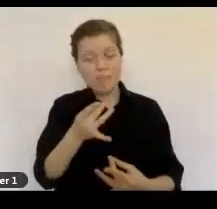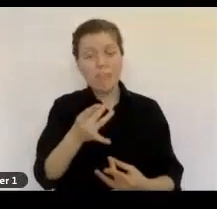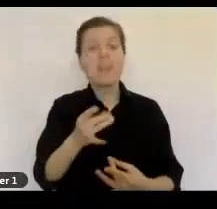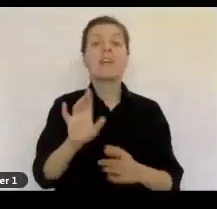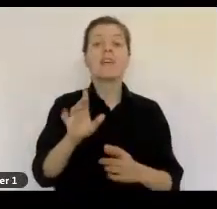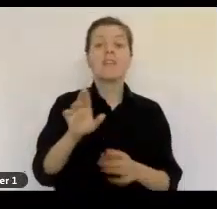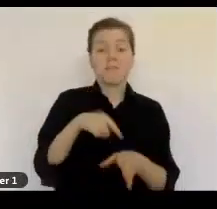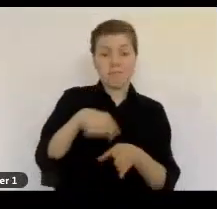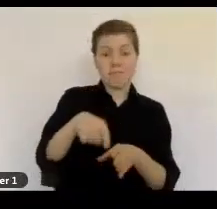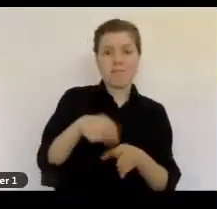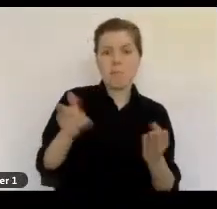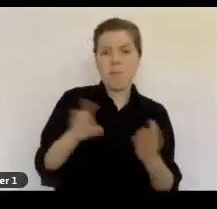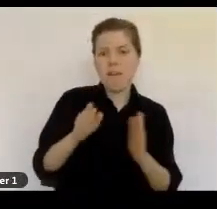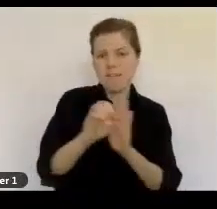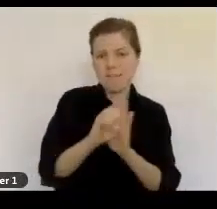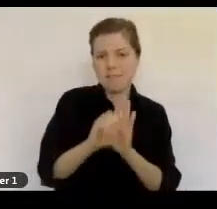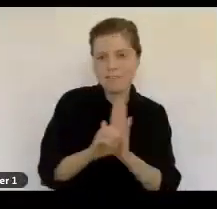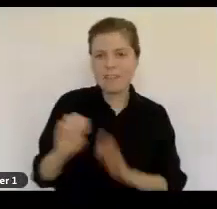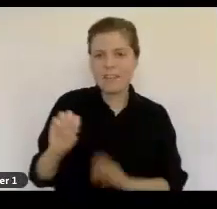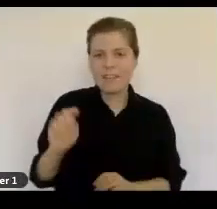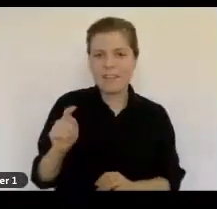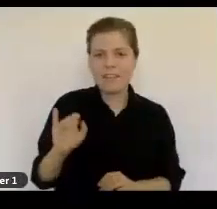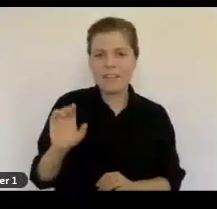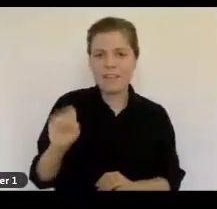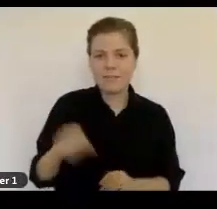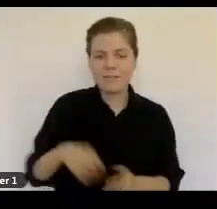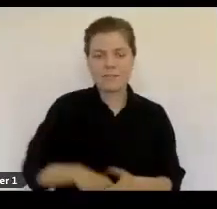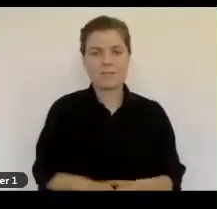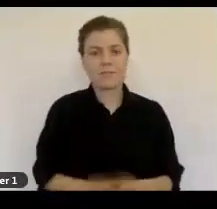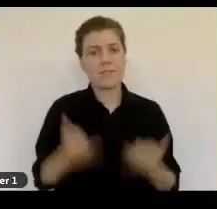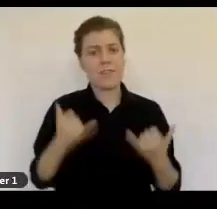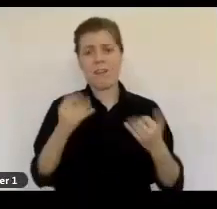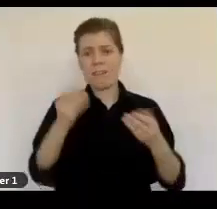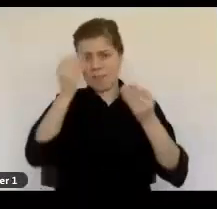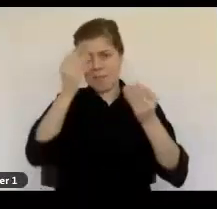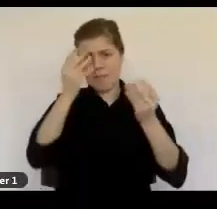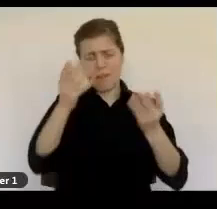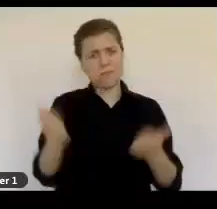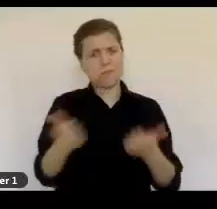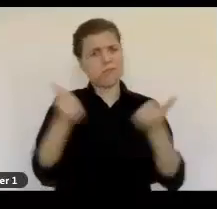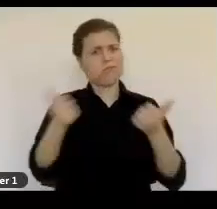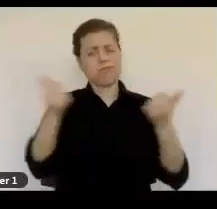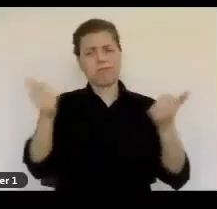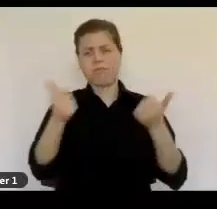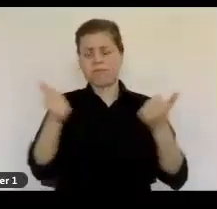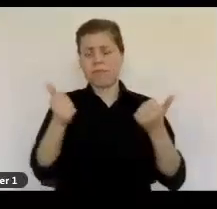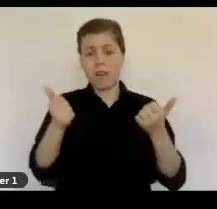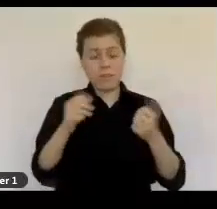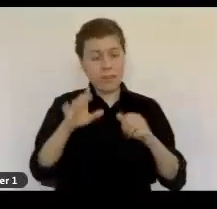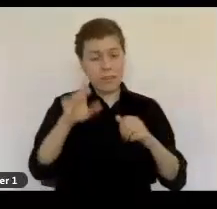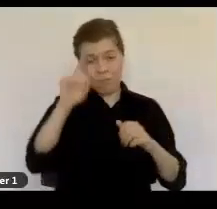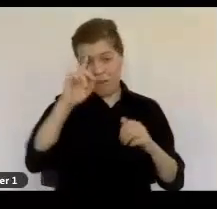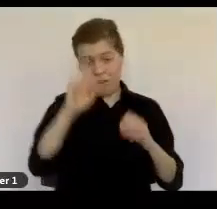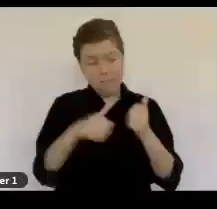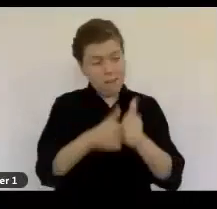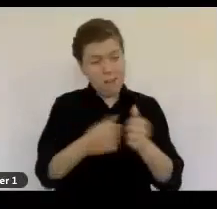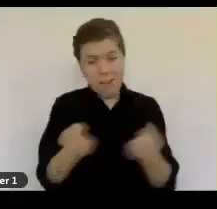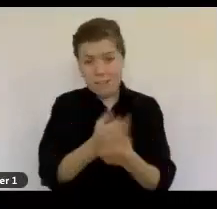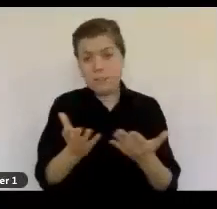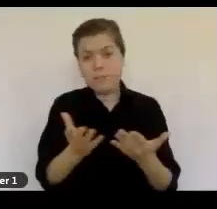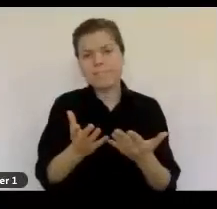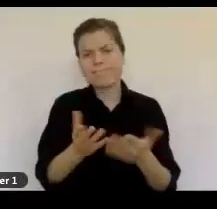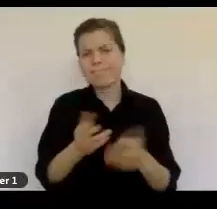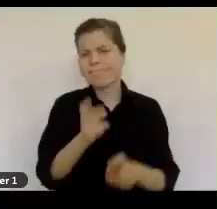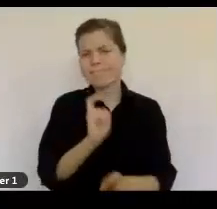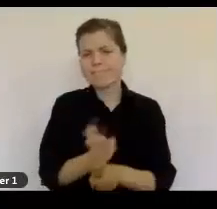closely following the discussions that are going on around COVID-19 and specifically around ethics. And there's such an overwhelming amount